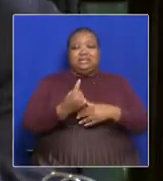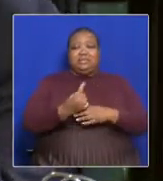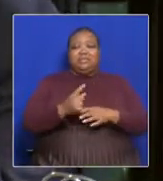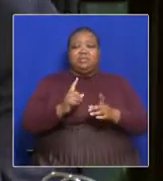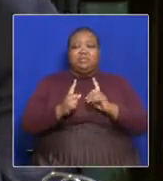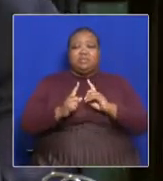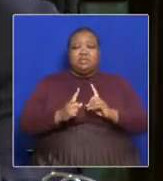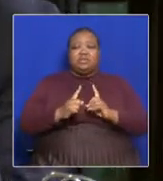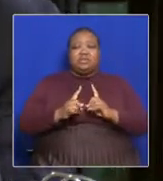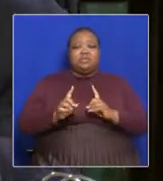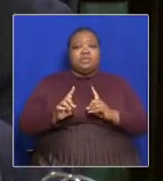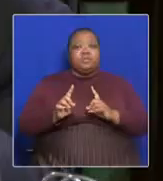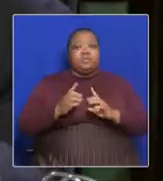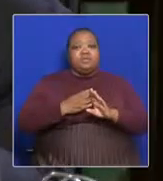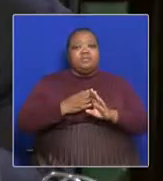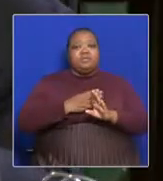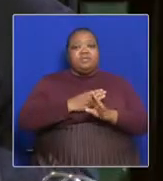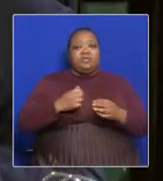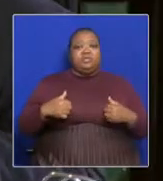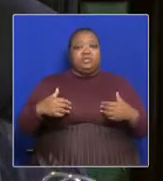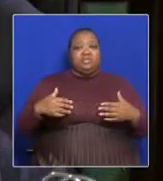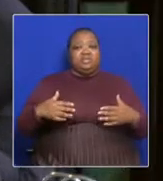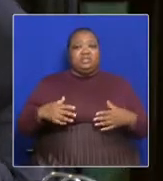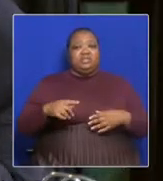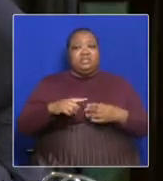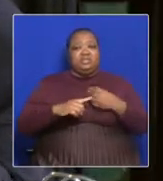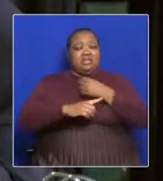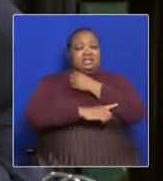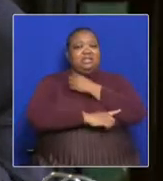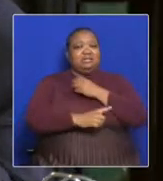at the beginning. Let's not go to the tail end. I'm not there.